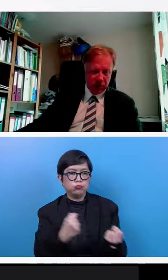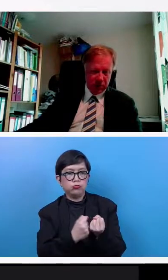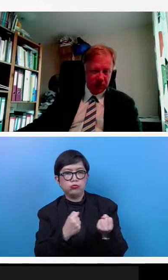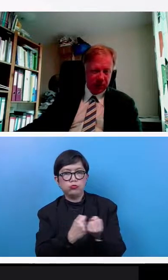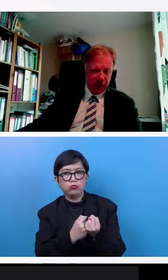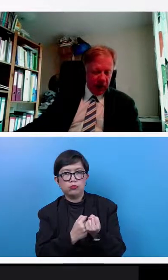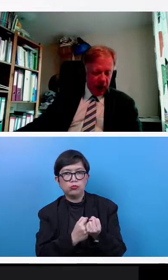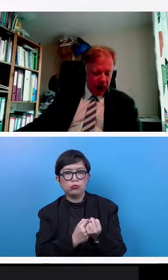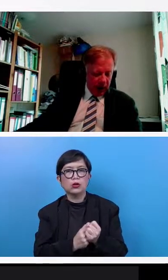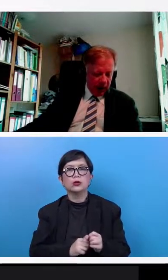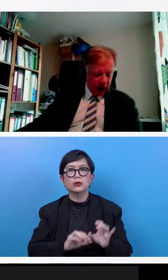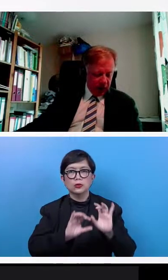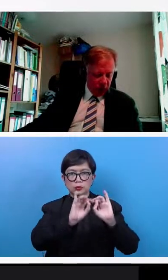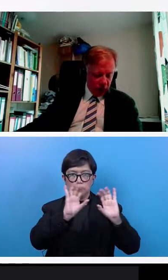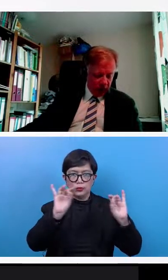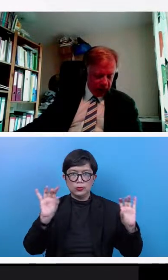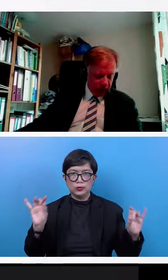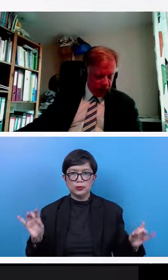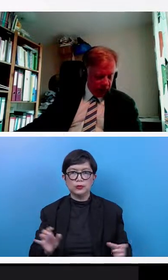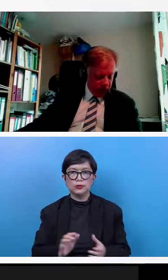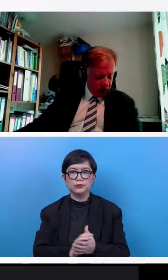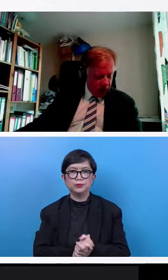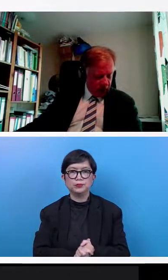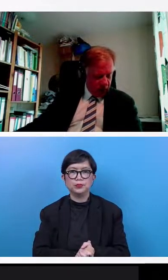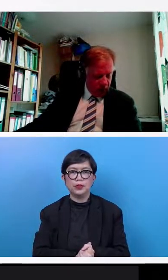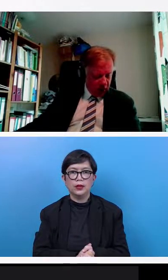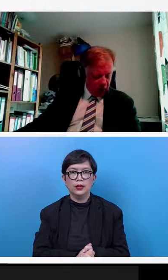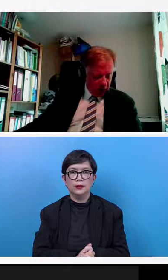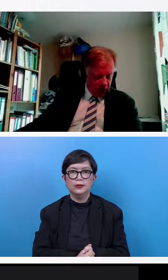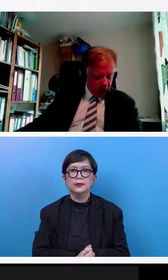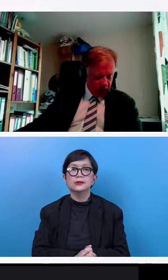governments. And one of the